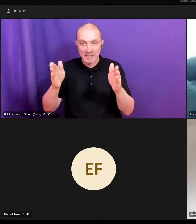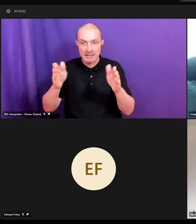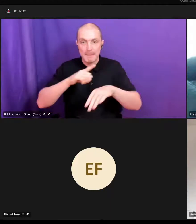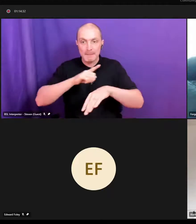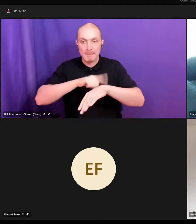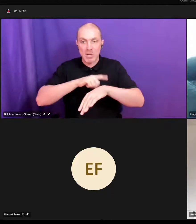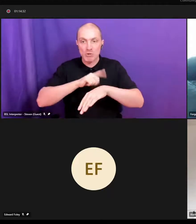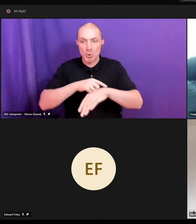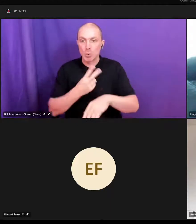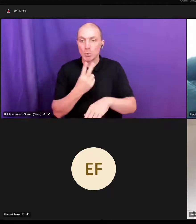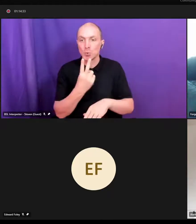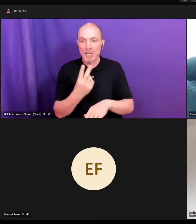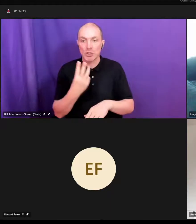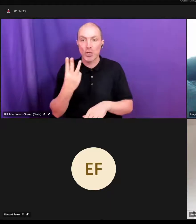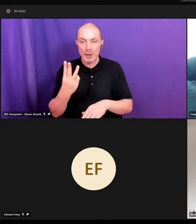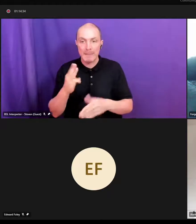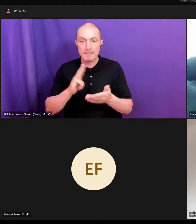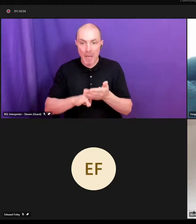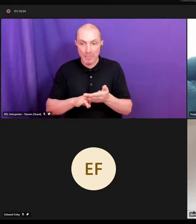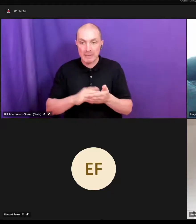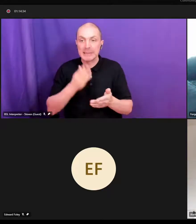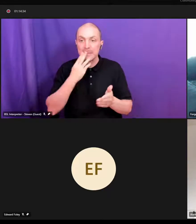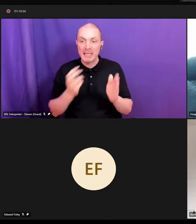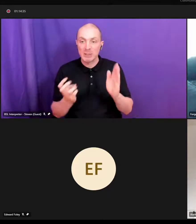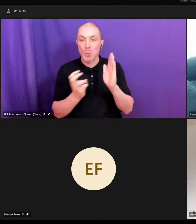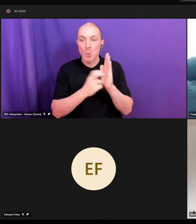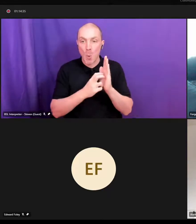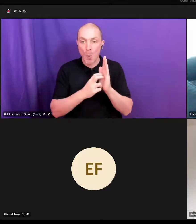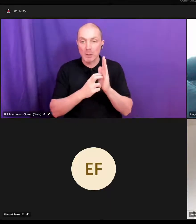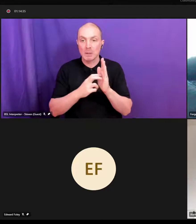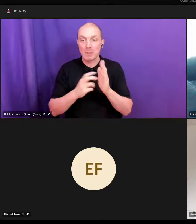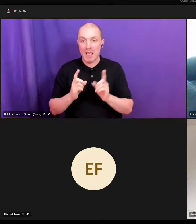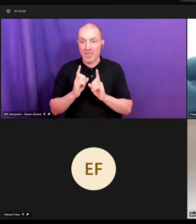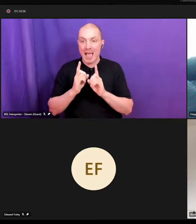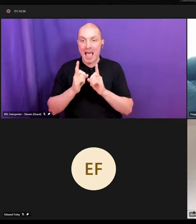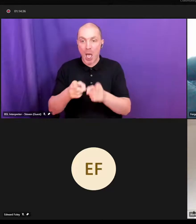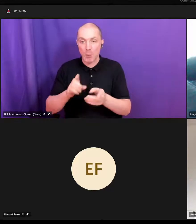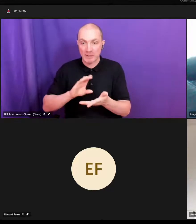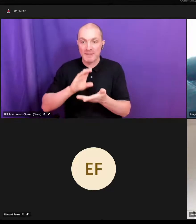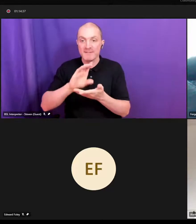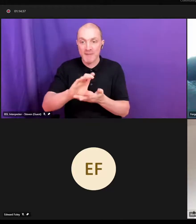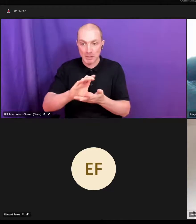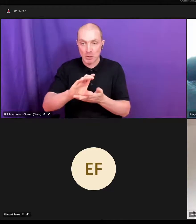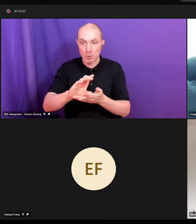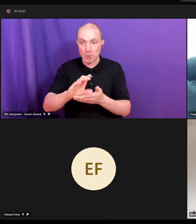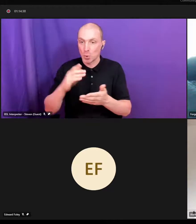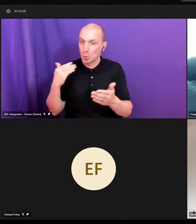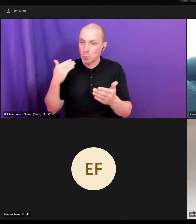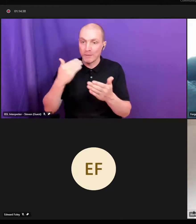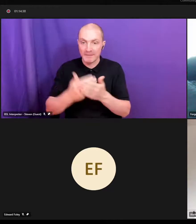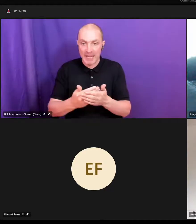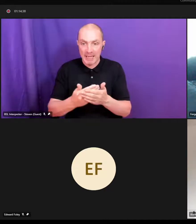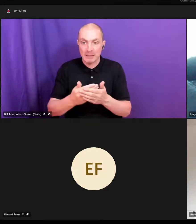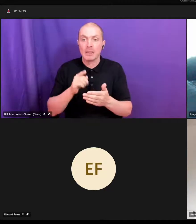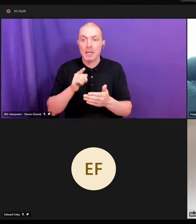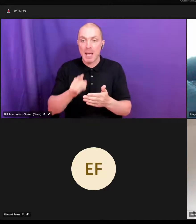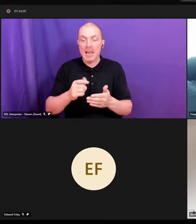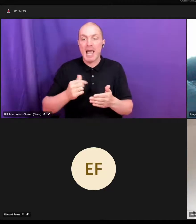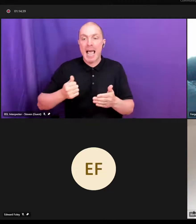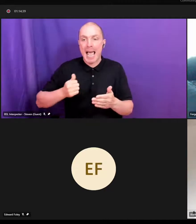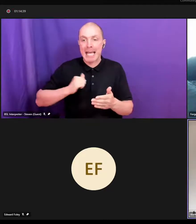as the funding allocated to date, and note that the outcome of the review of all the 233 play areas will be reported to a future committee. Thank you,